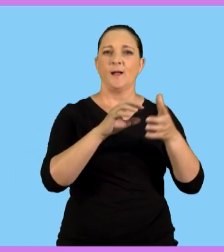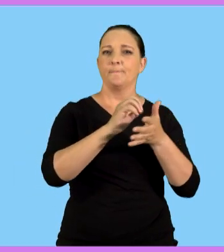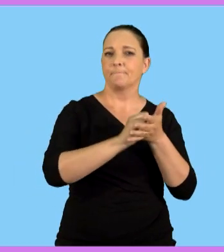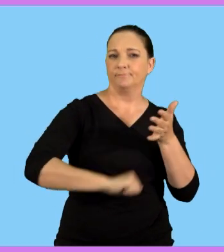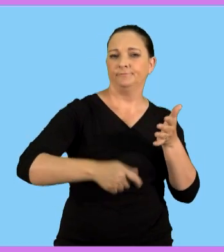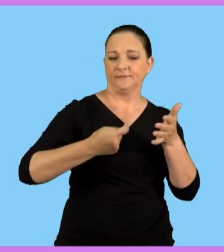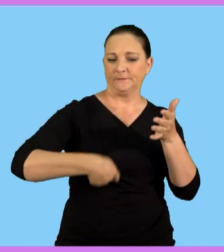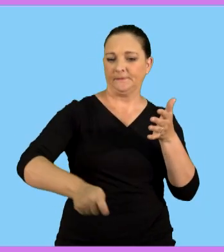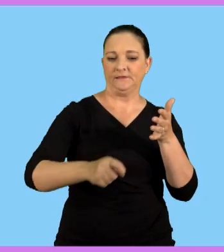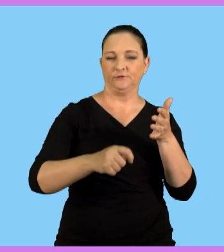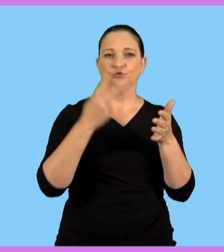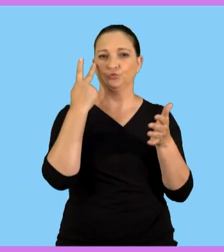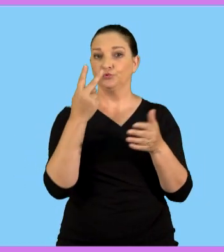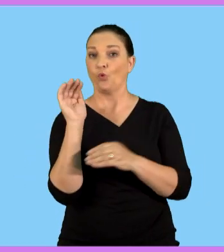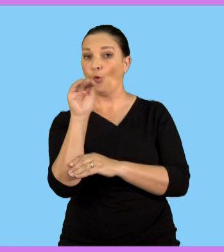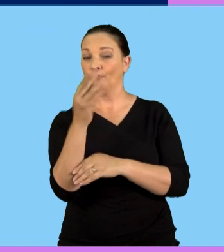a deficit.